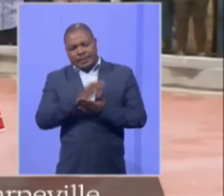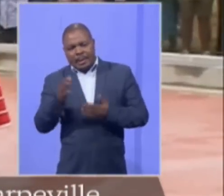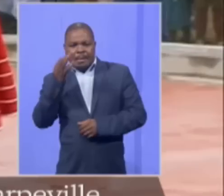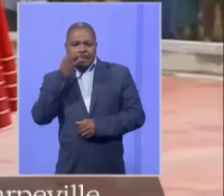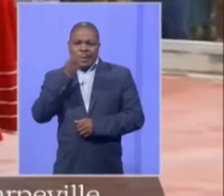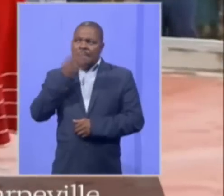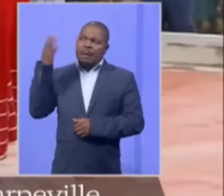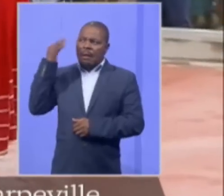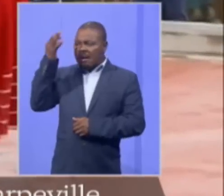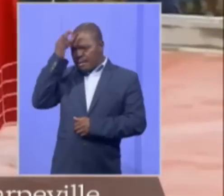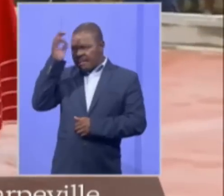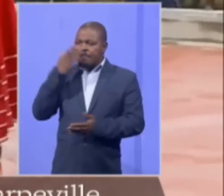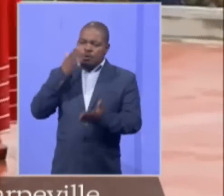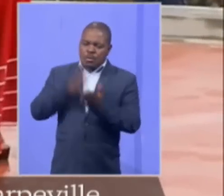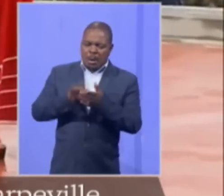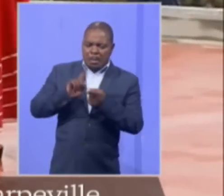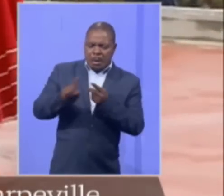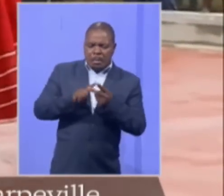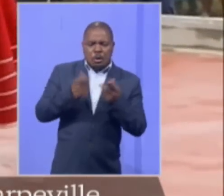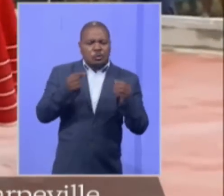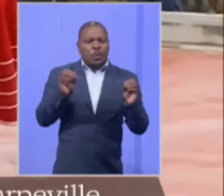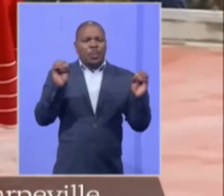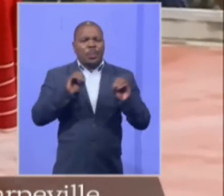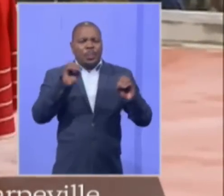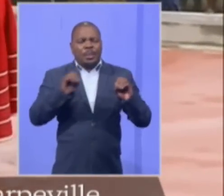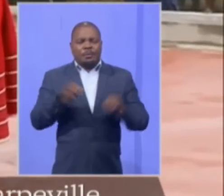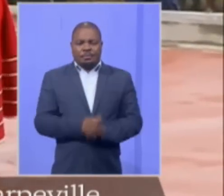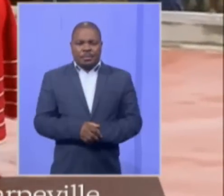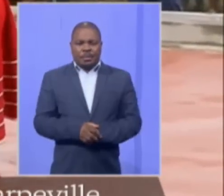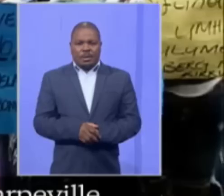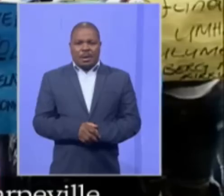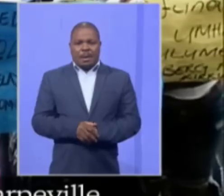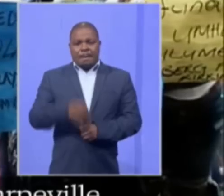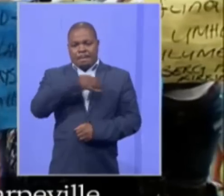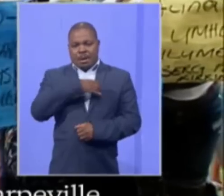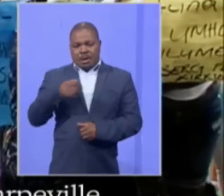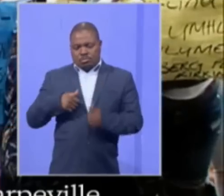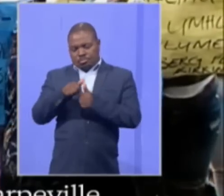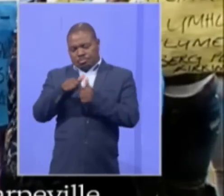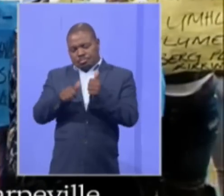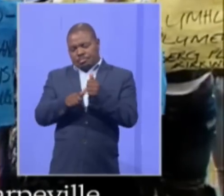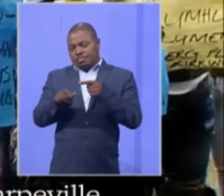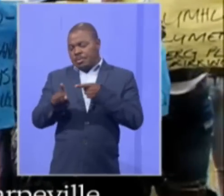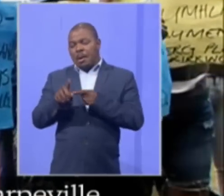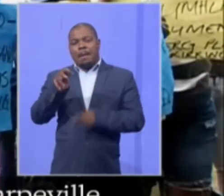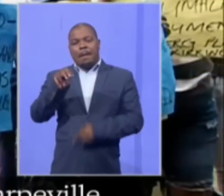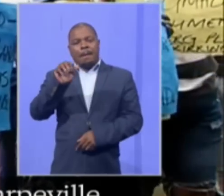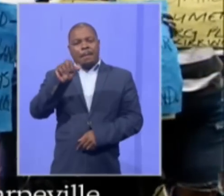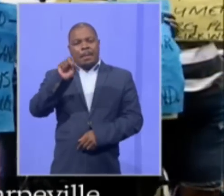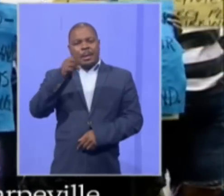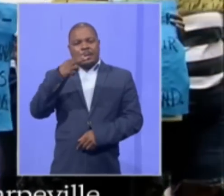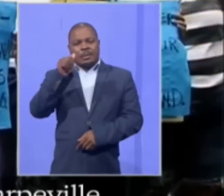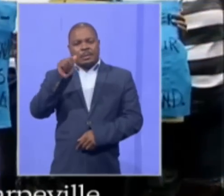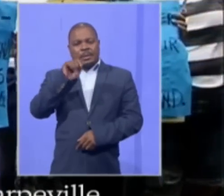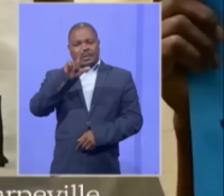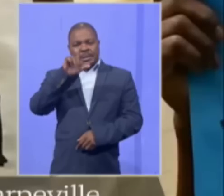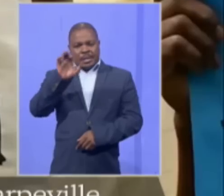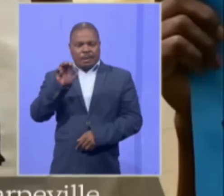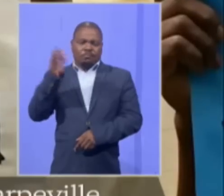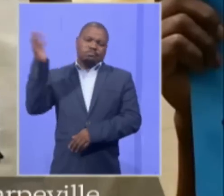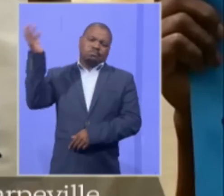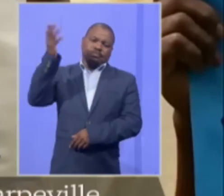di dirilwego ke mmušo e fela di sa phethagatšwa. Nakong ya ge motlatša mopresidente Paul Mashatile a fana ka polelo ya letšatši o dumetše